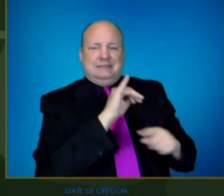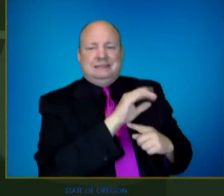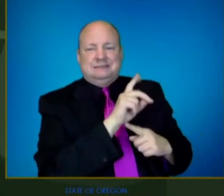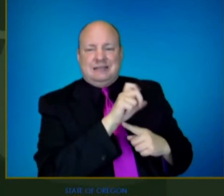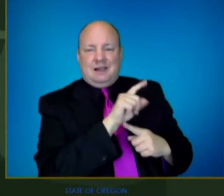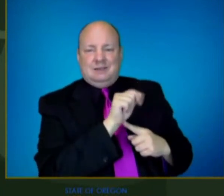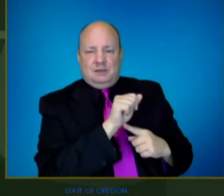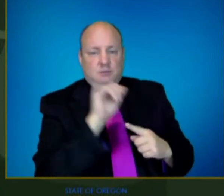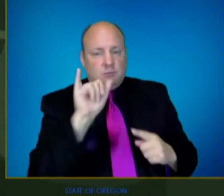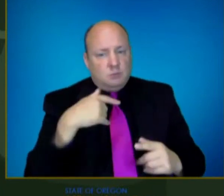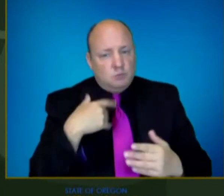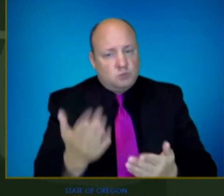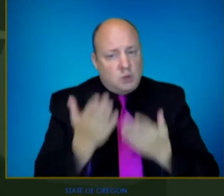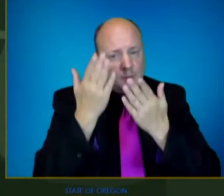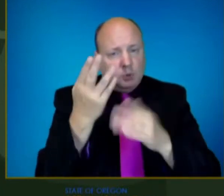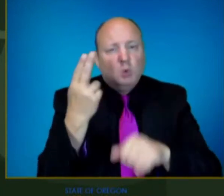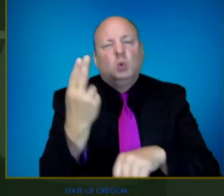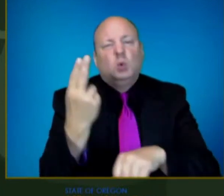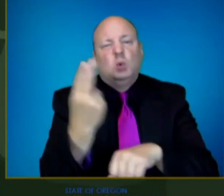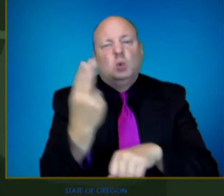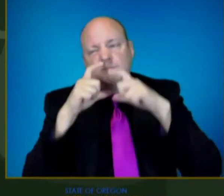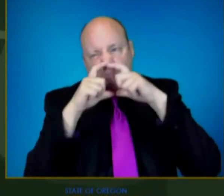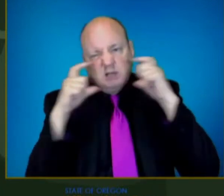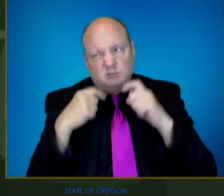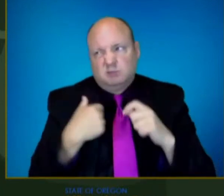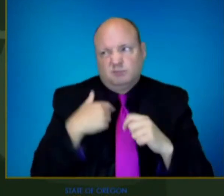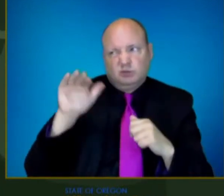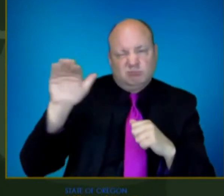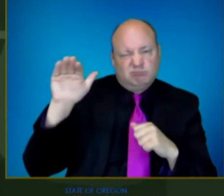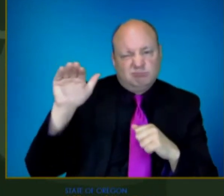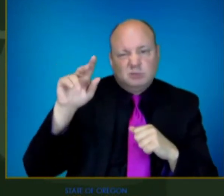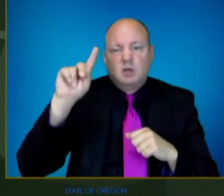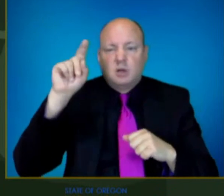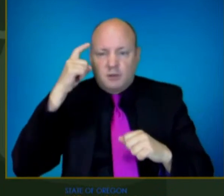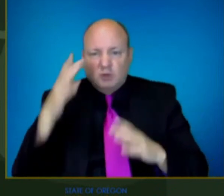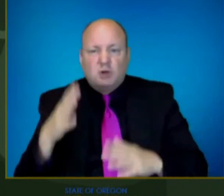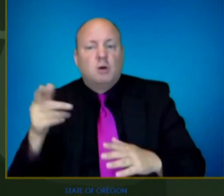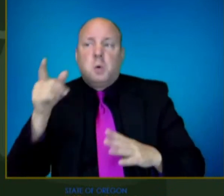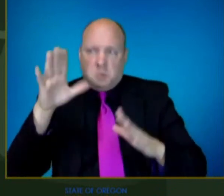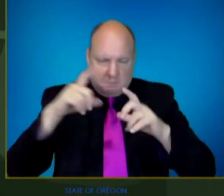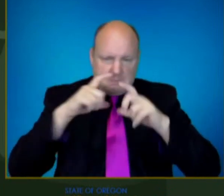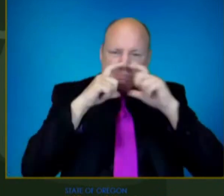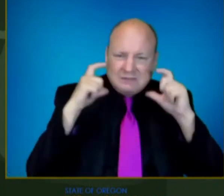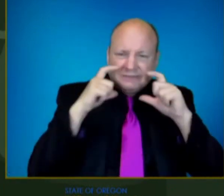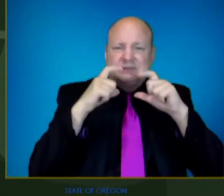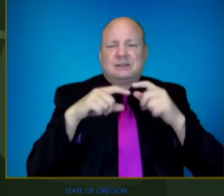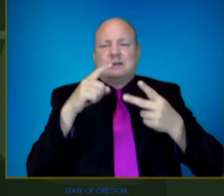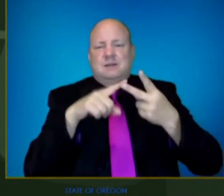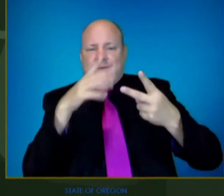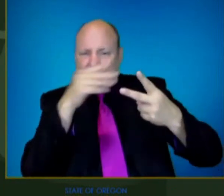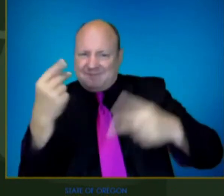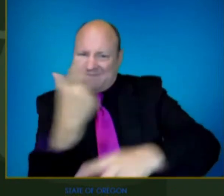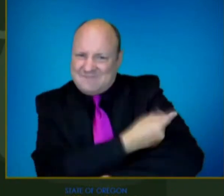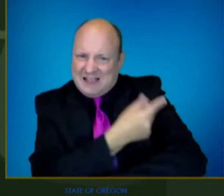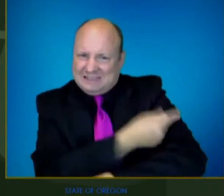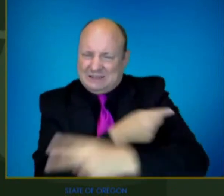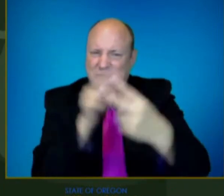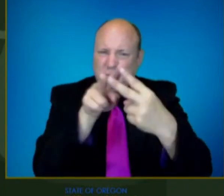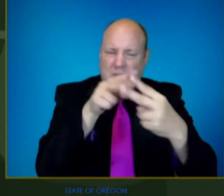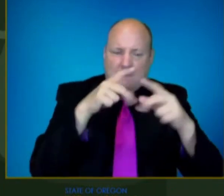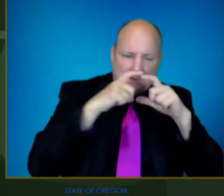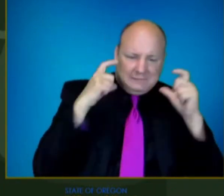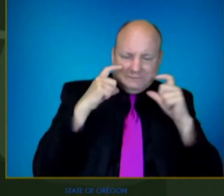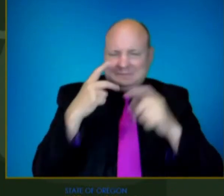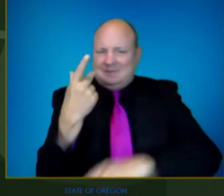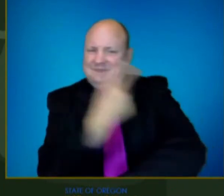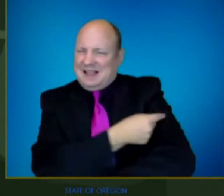to crush this virus by getting vaccinated and wearing our masks. Let's work together now to ensure that we can return to the